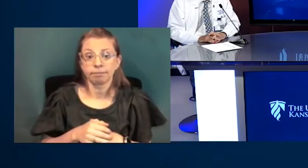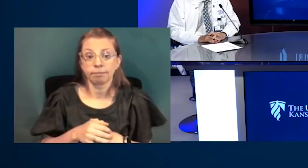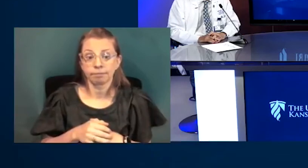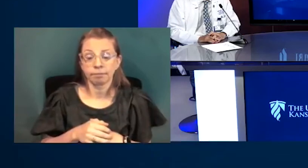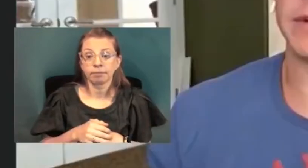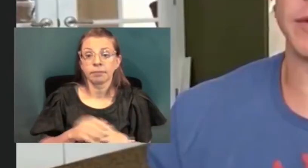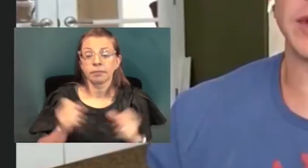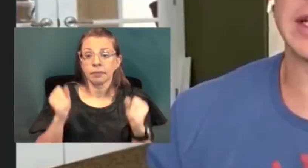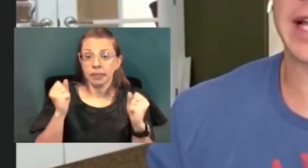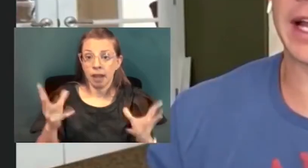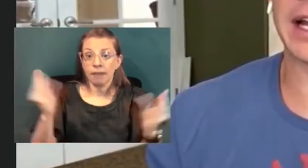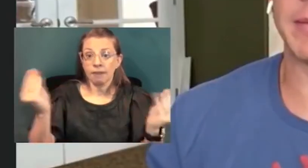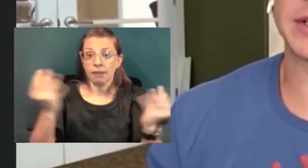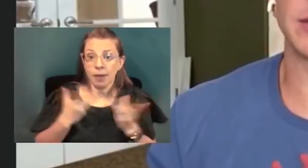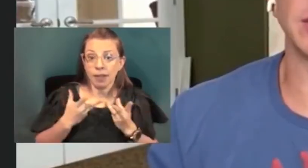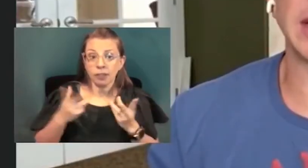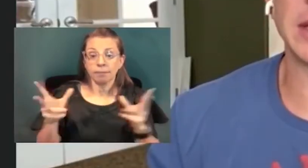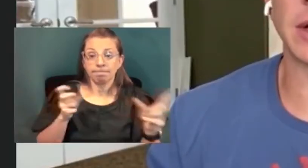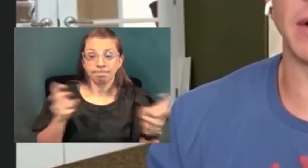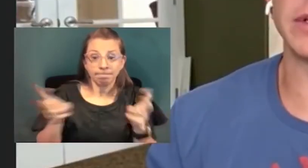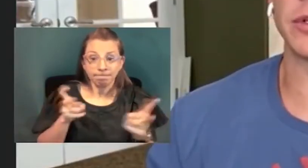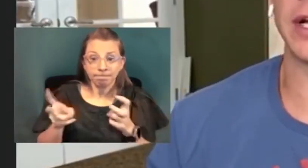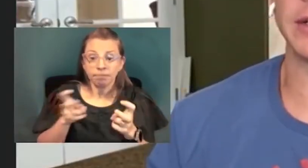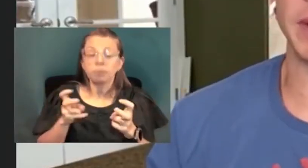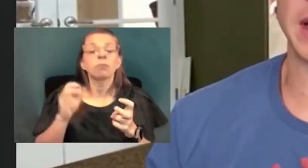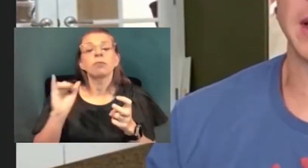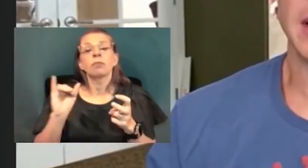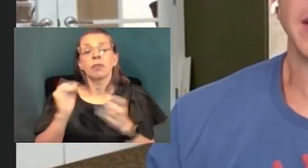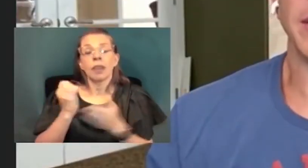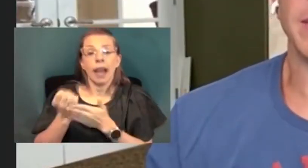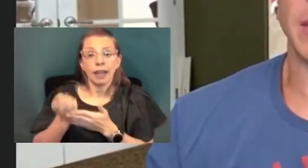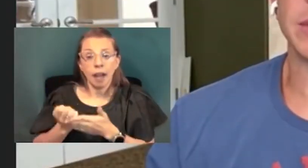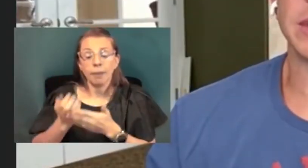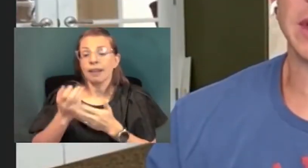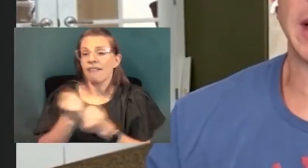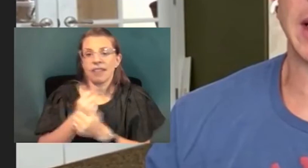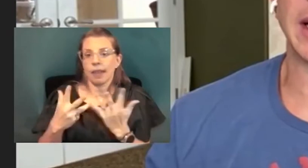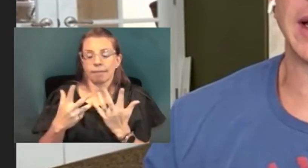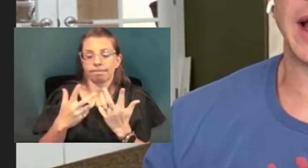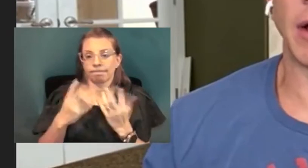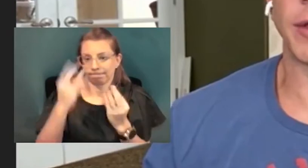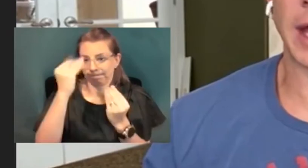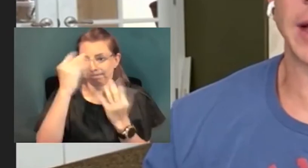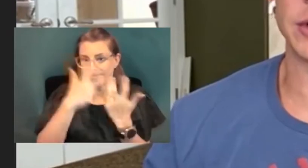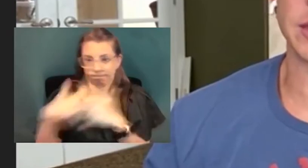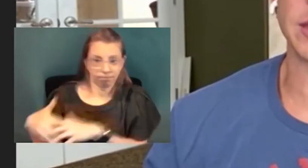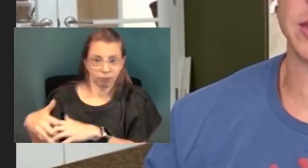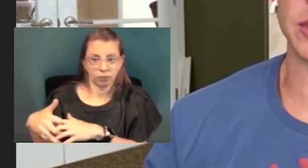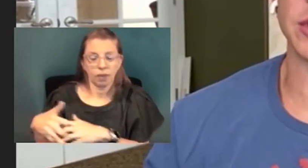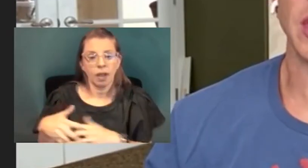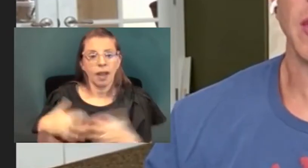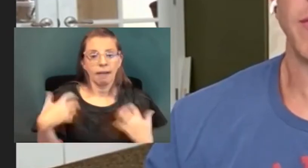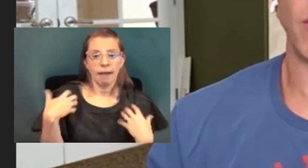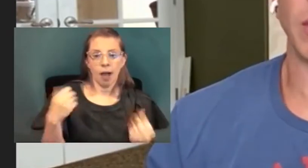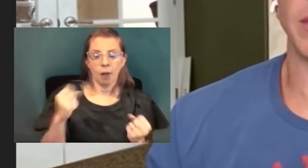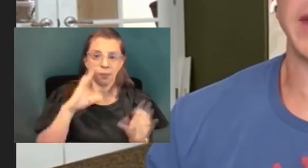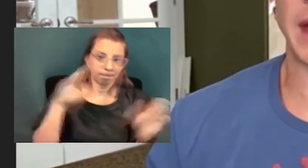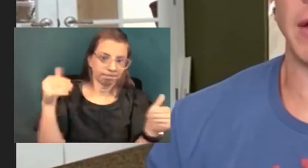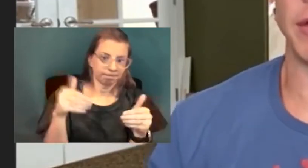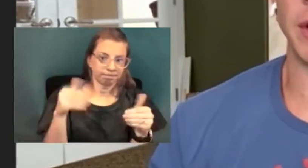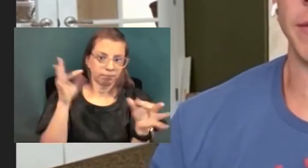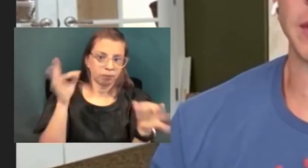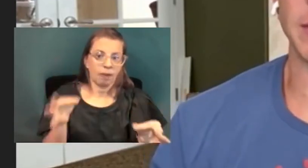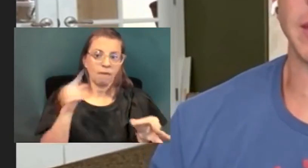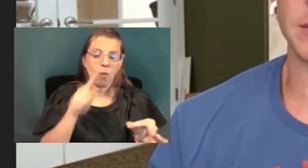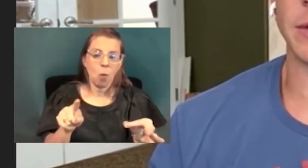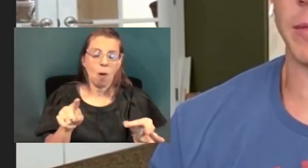account, a lot of different things, economics. Certainly, he's always tried to make the most health conscious decisions for the